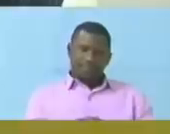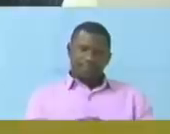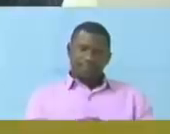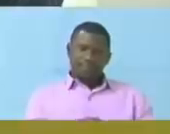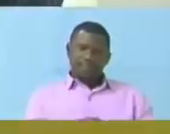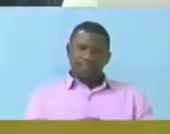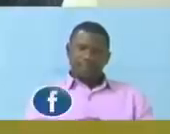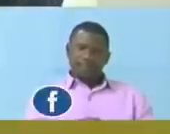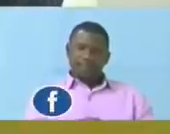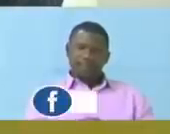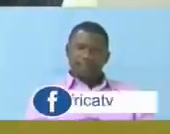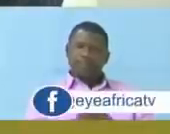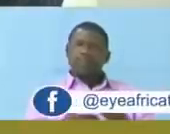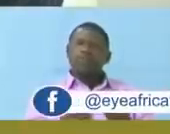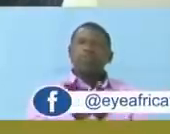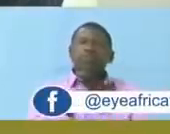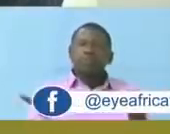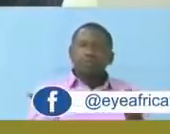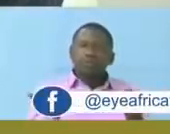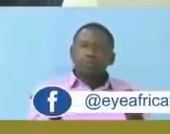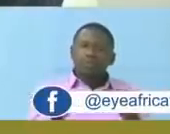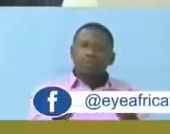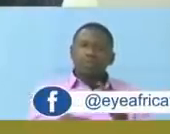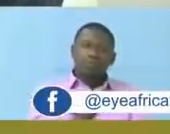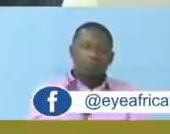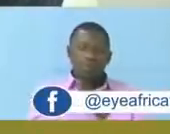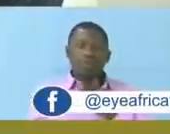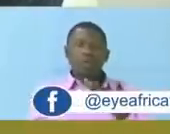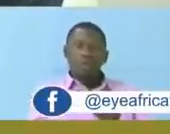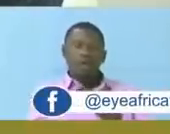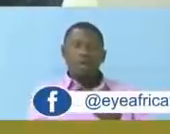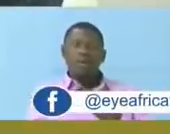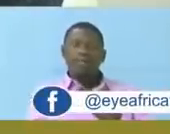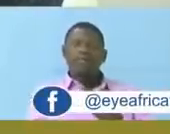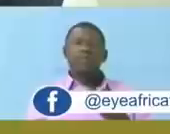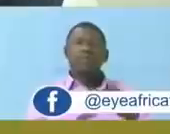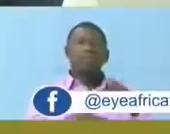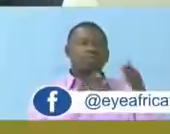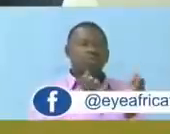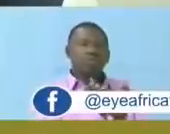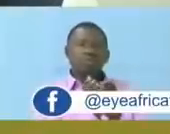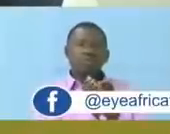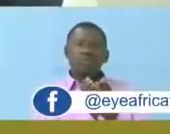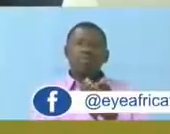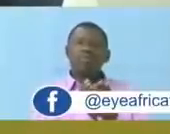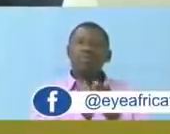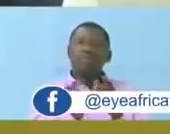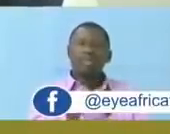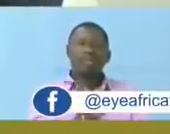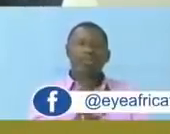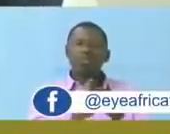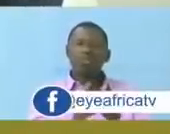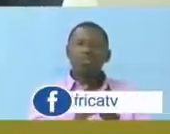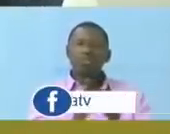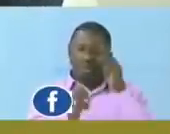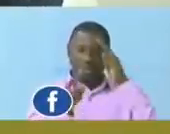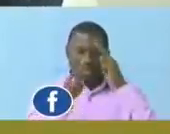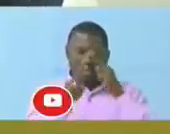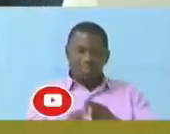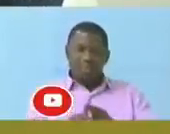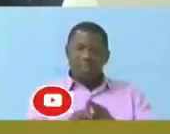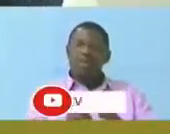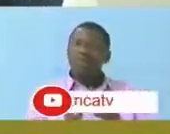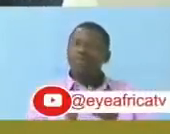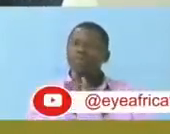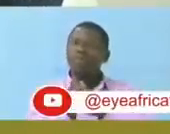suurodi. Where we had entities and forces that we are not subjected to the law. Da